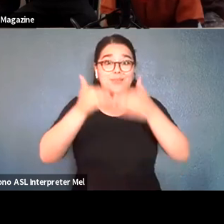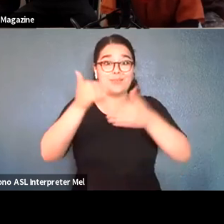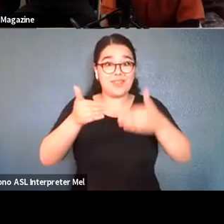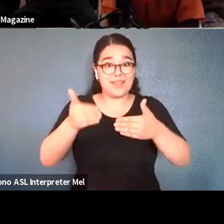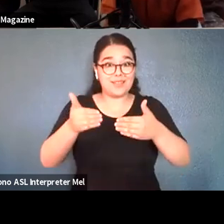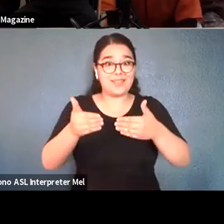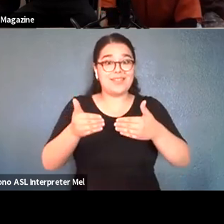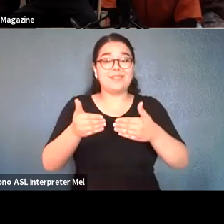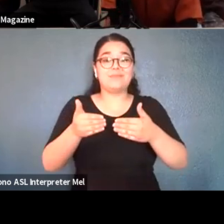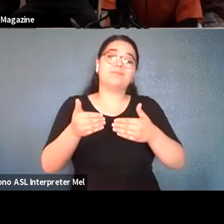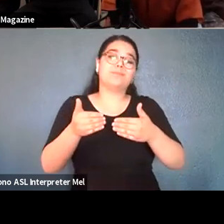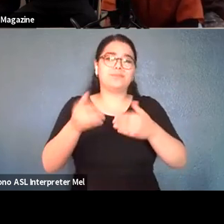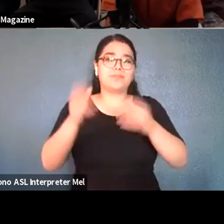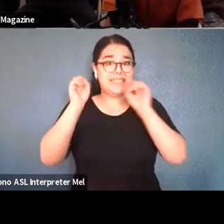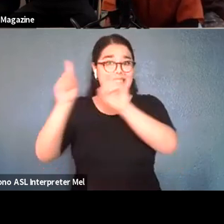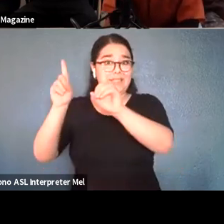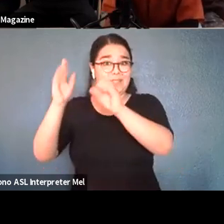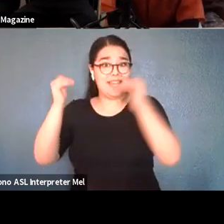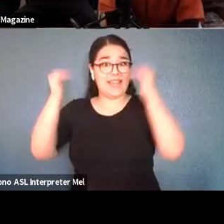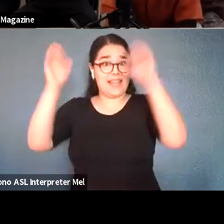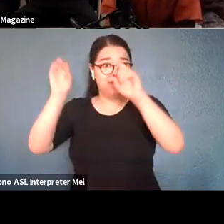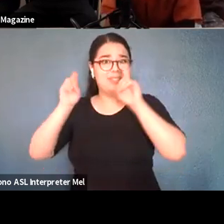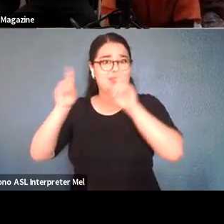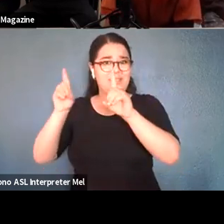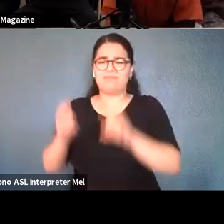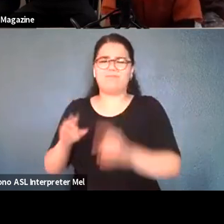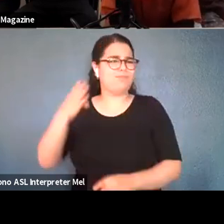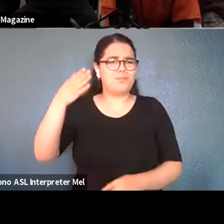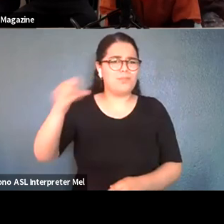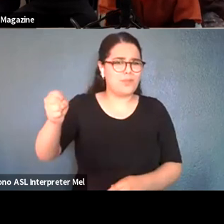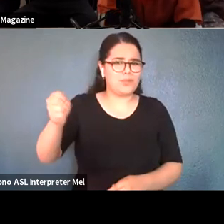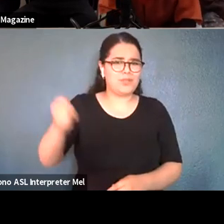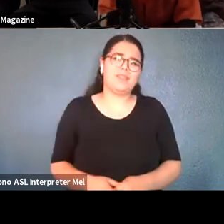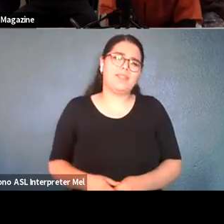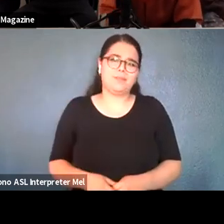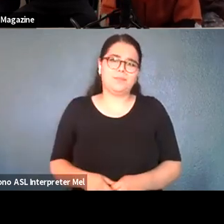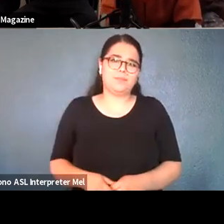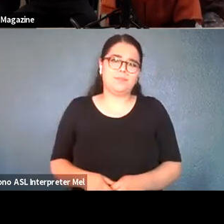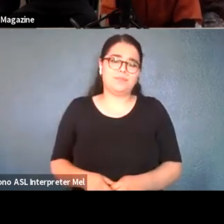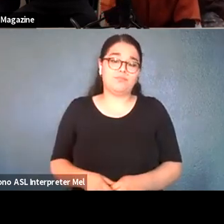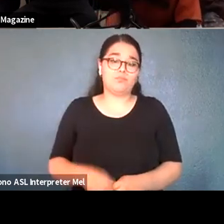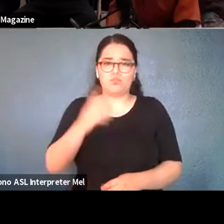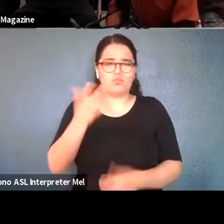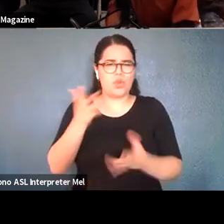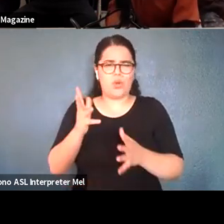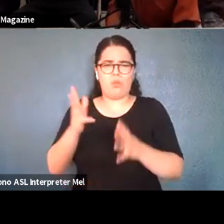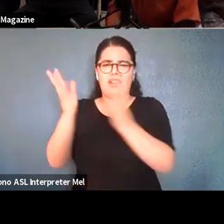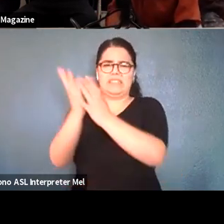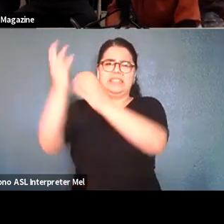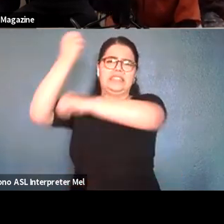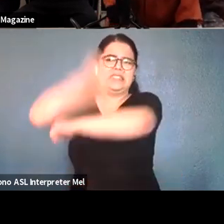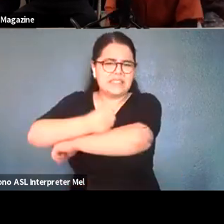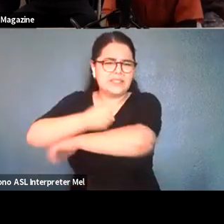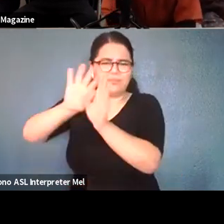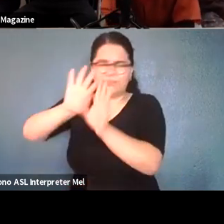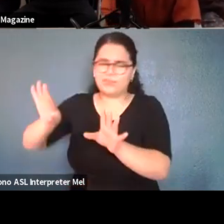us is absolute bullshit. And so we're not trying to smash these systems. We're just trying to say, make